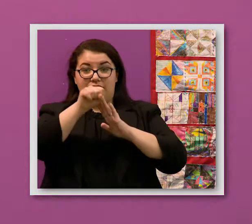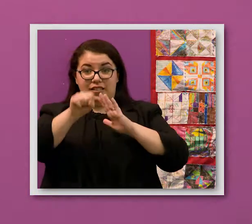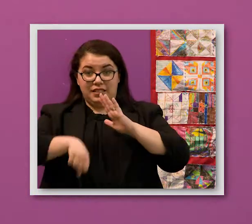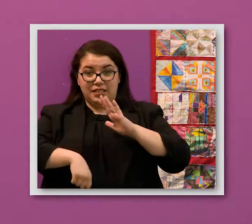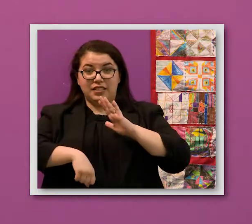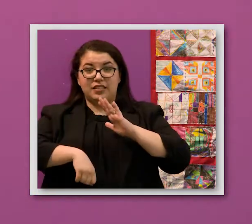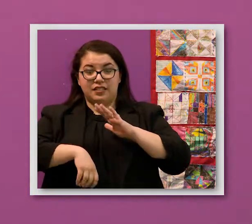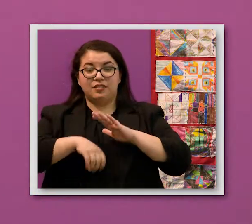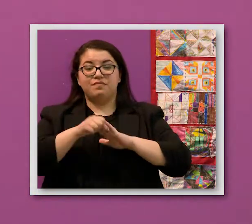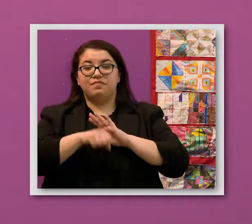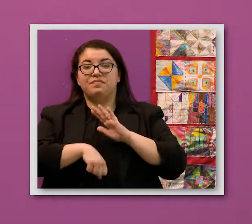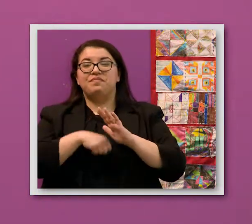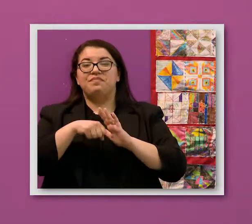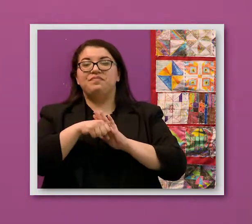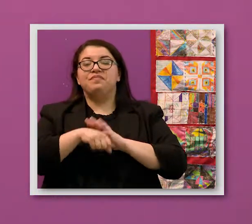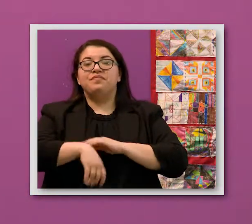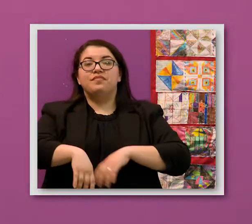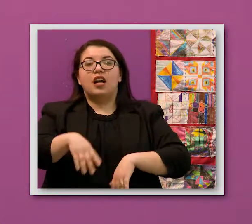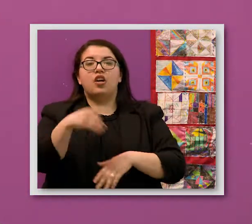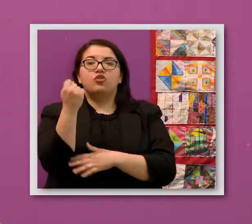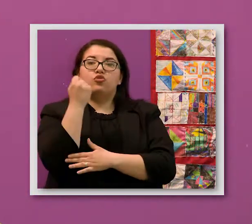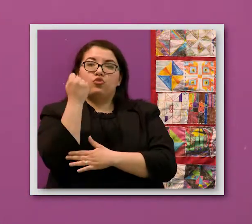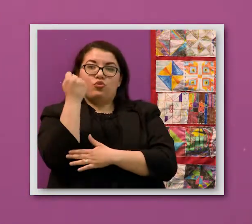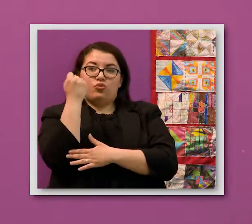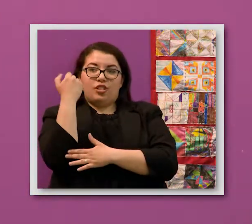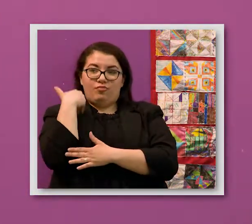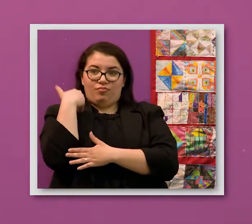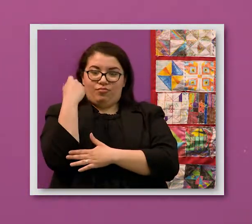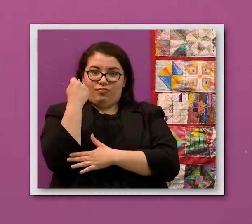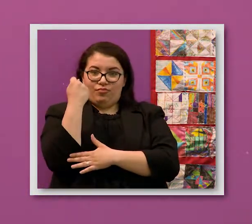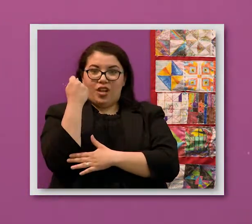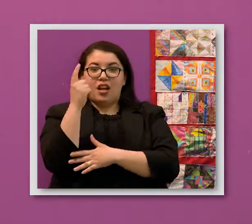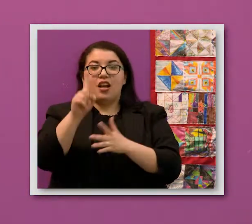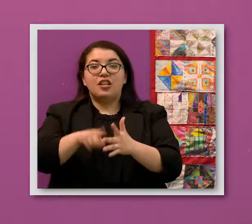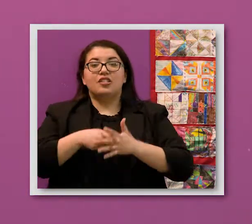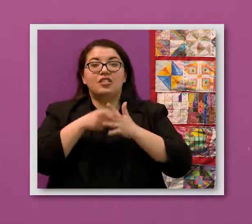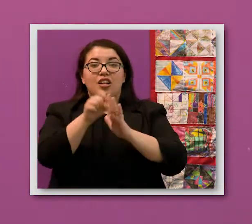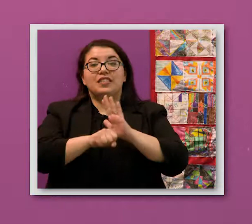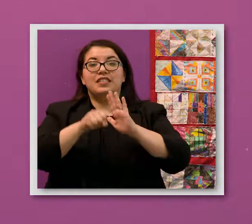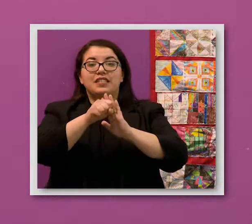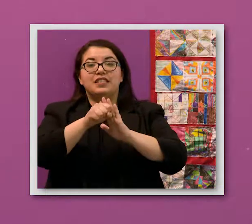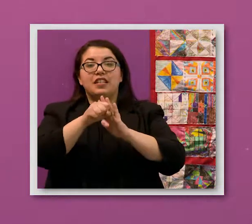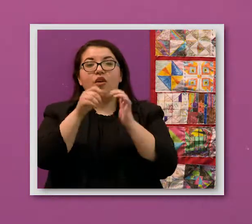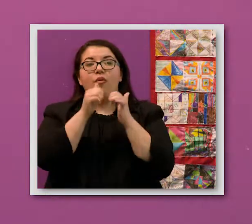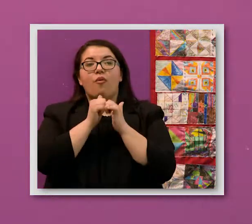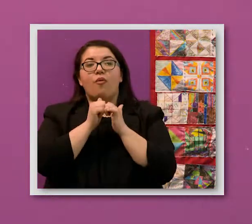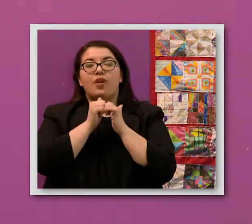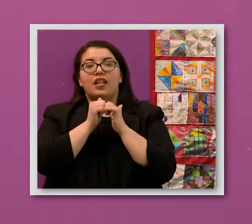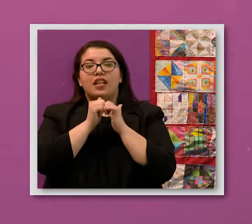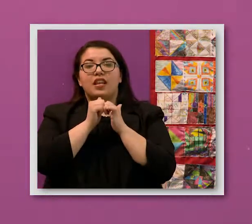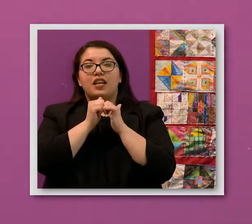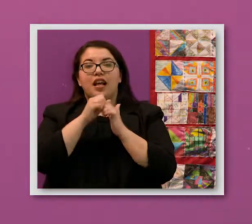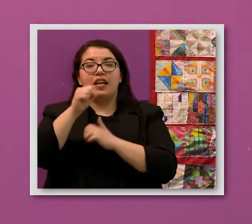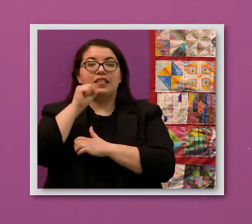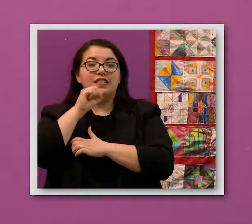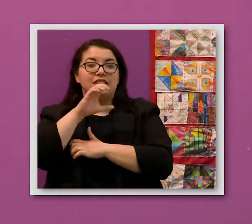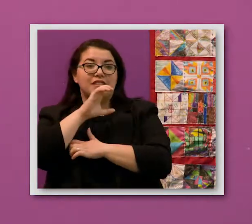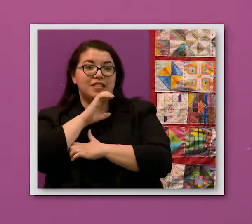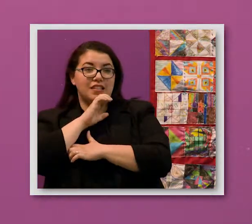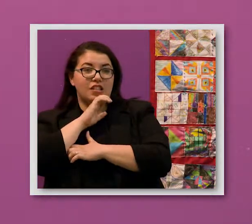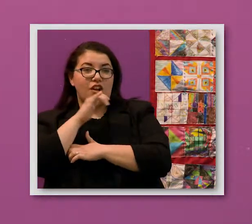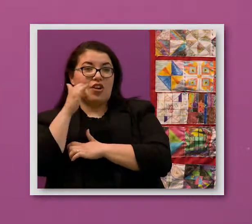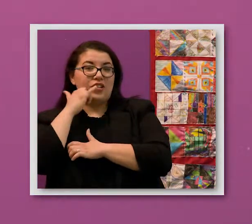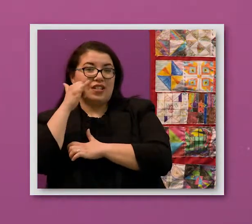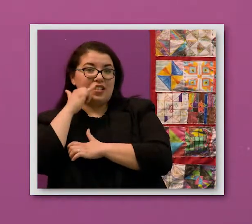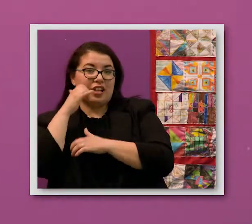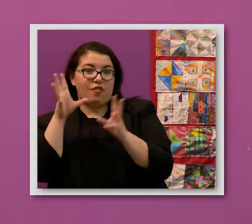On Tuesday, we launched our season with a senior telephone town